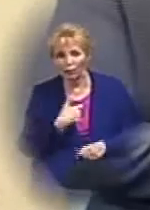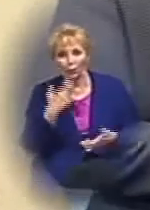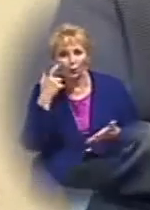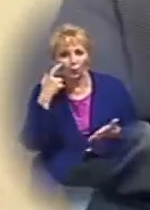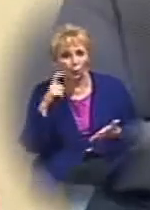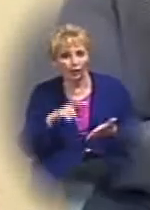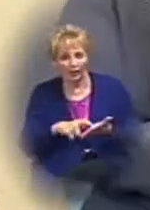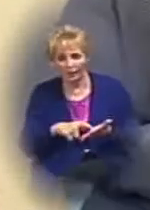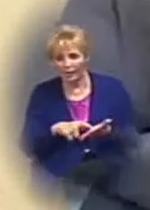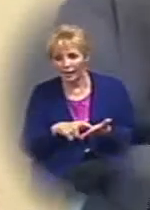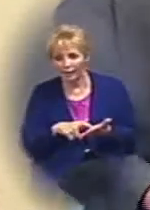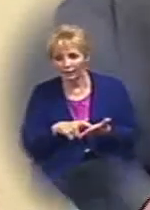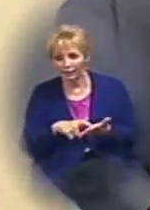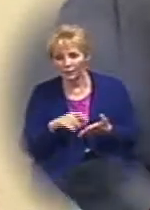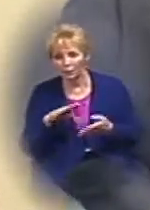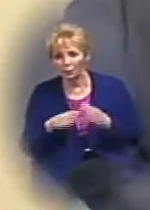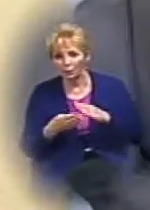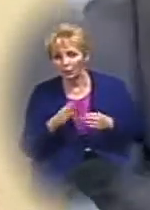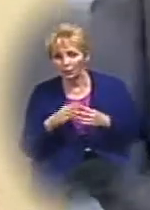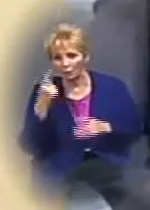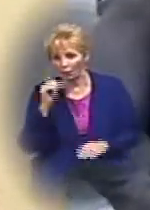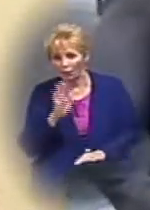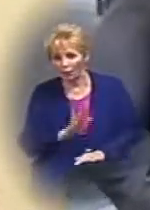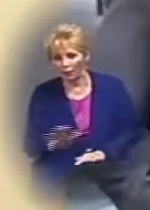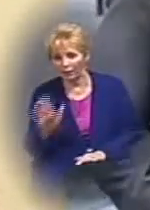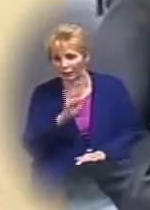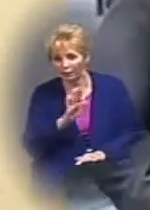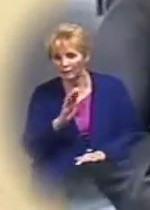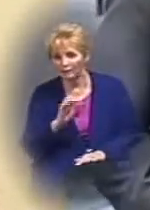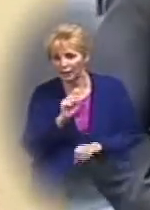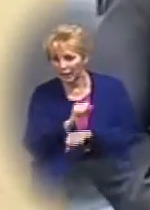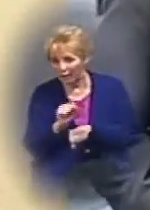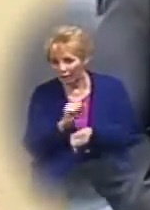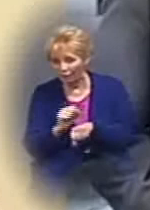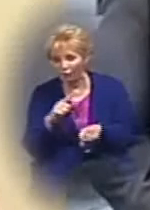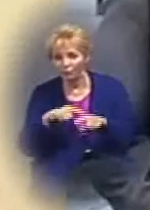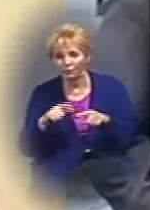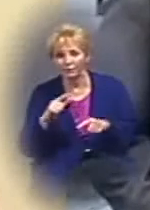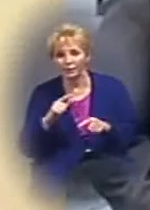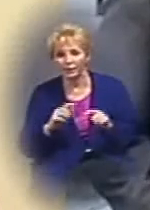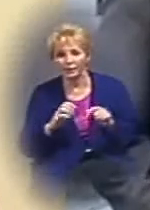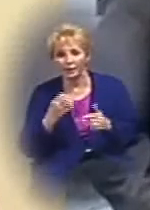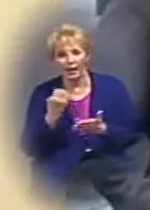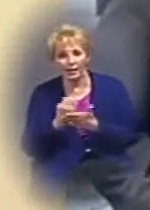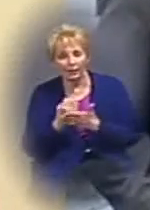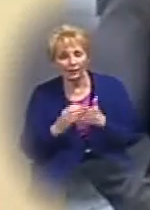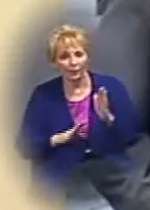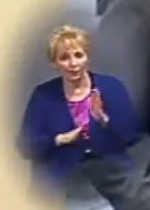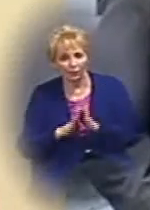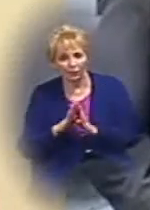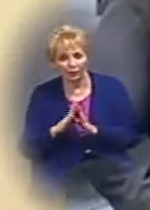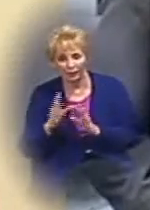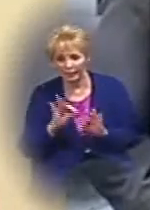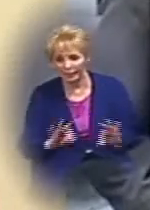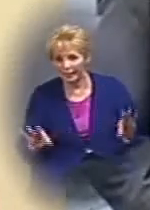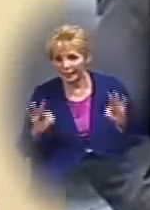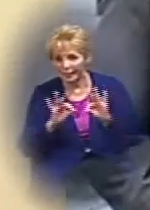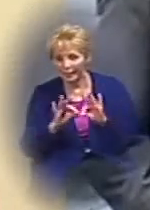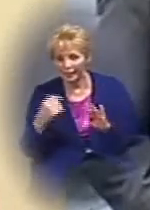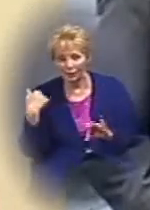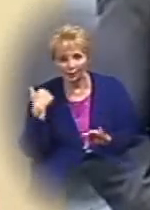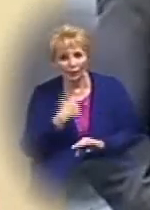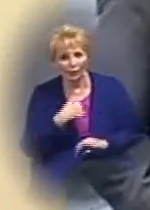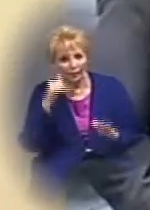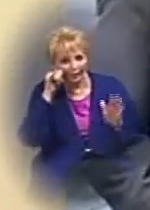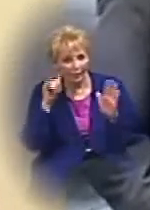recognize communities for their efforts in the areas of economic development especially. And the two key areas that we